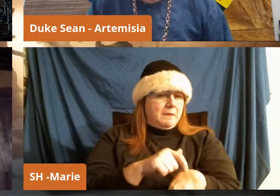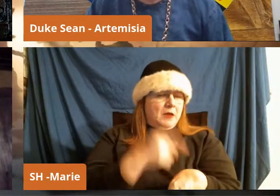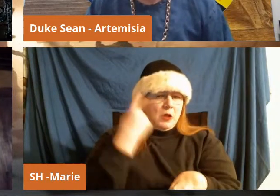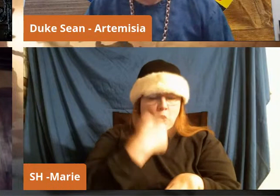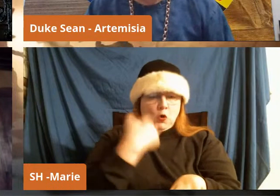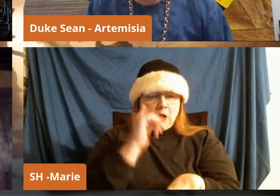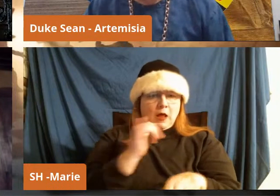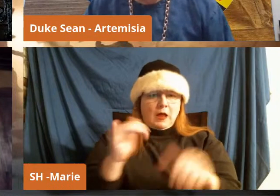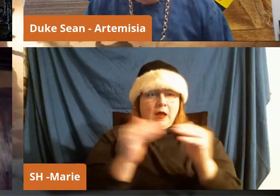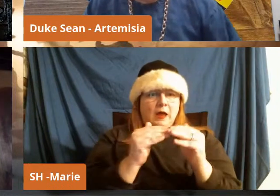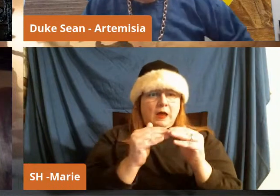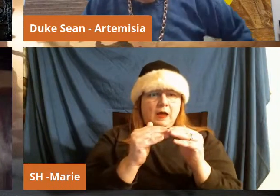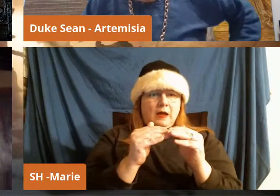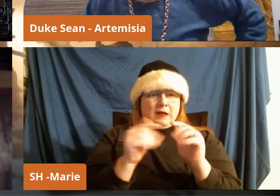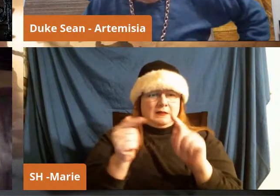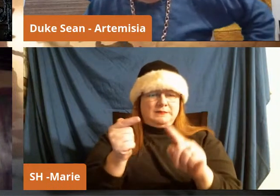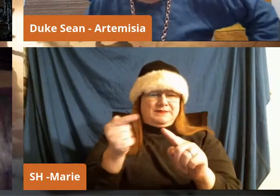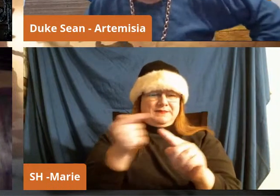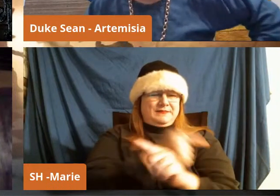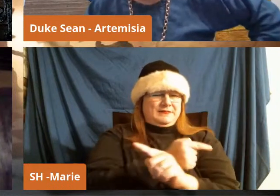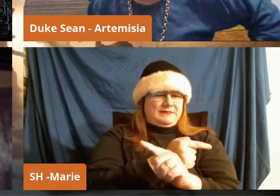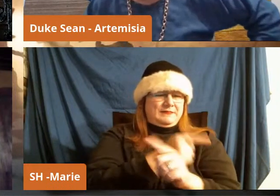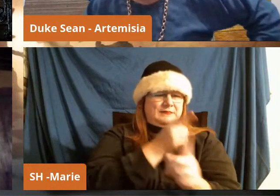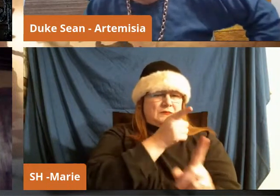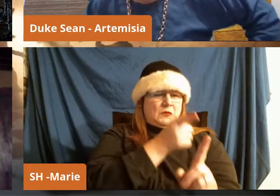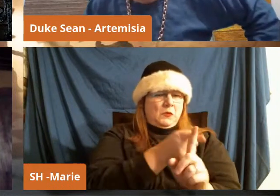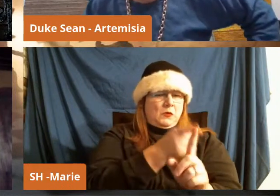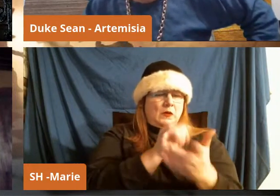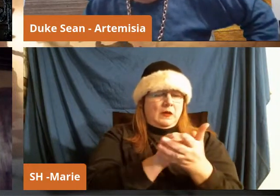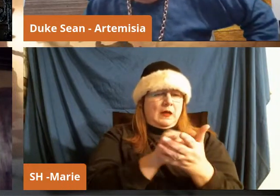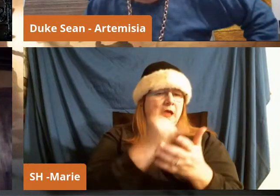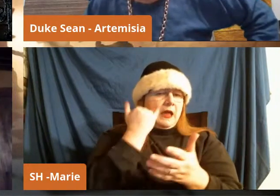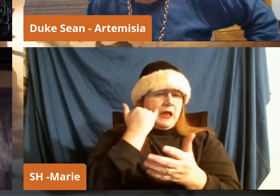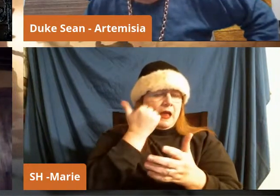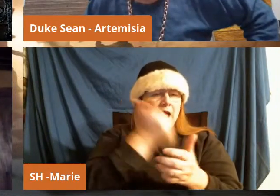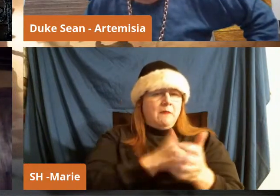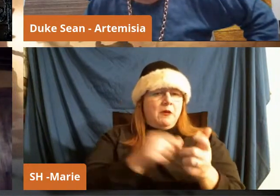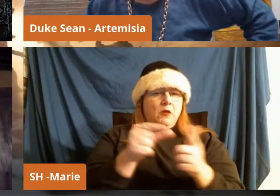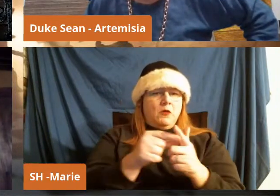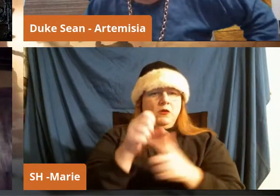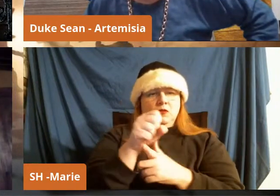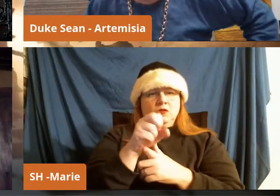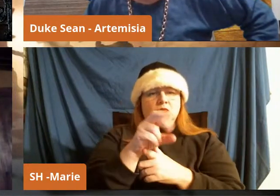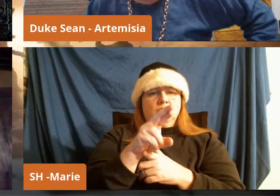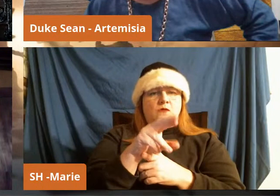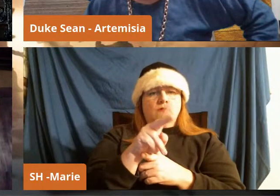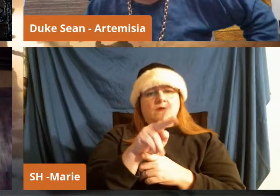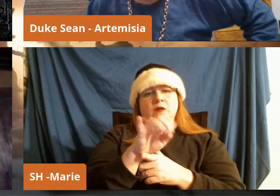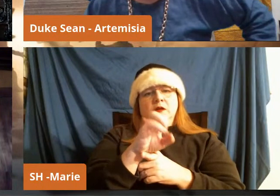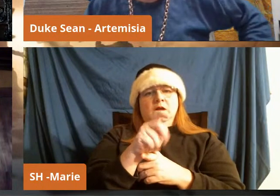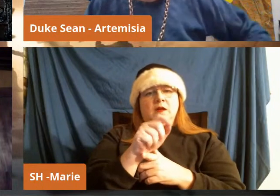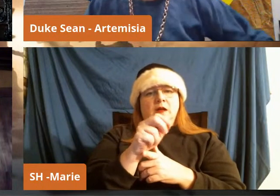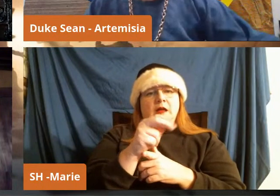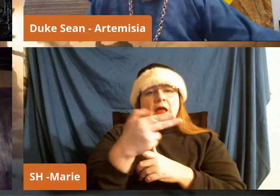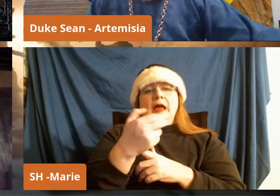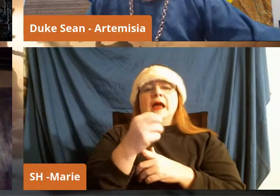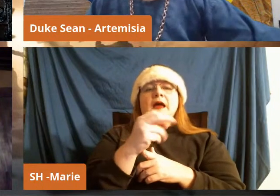A slight counterpoint to that is if anyone has read Sir Vitus's Anvil of